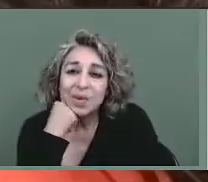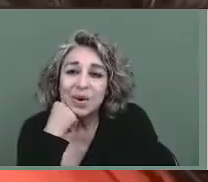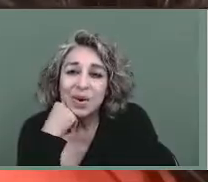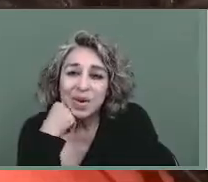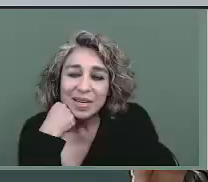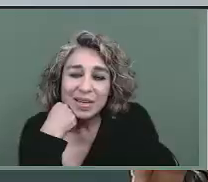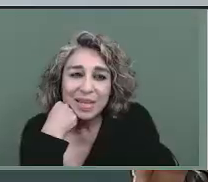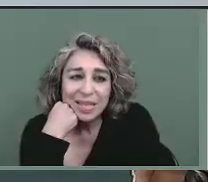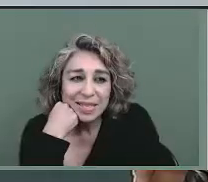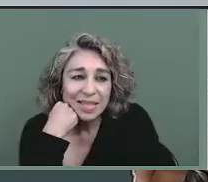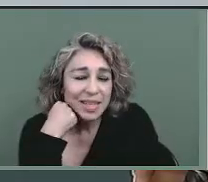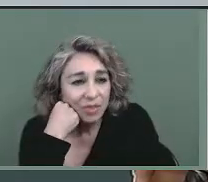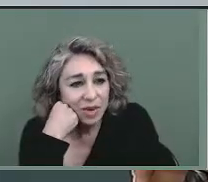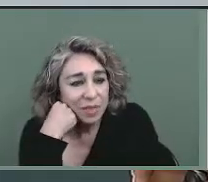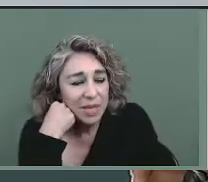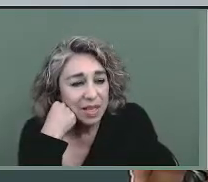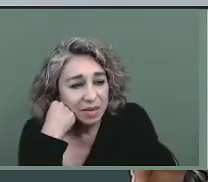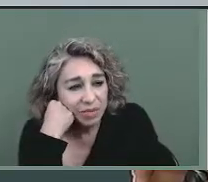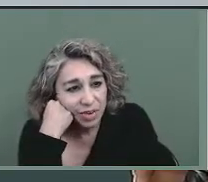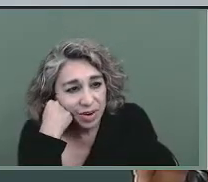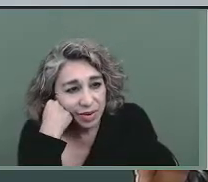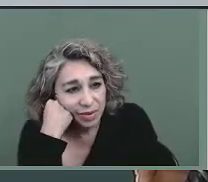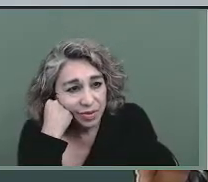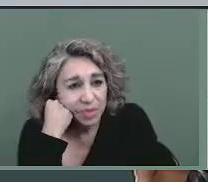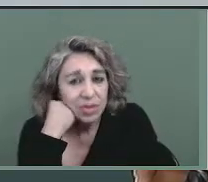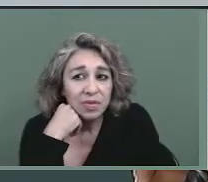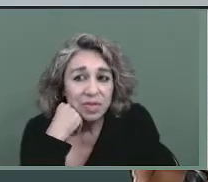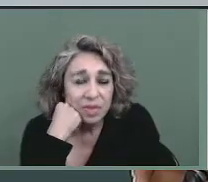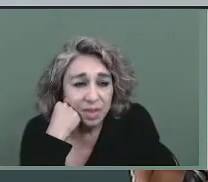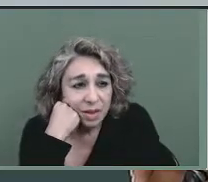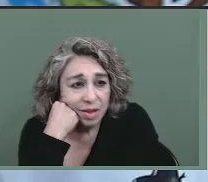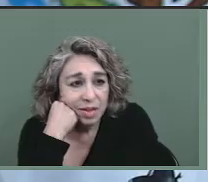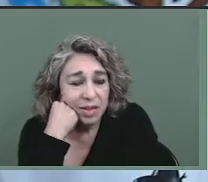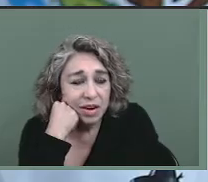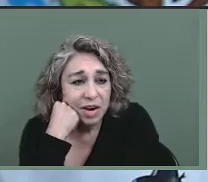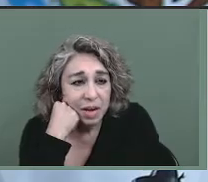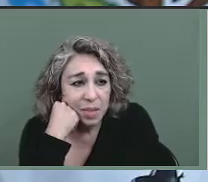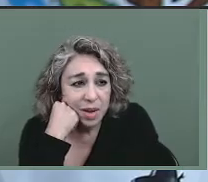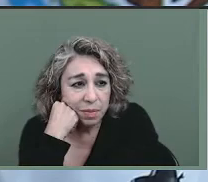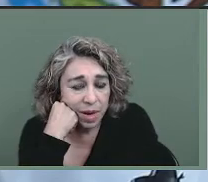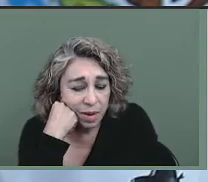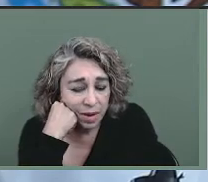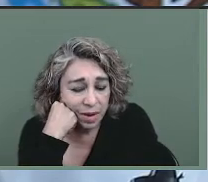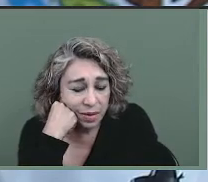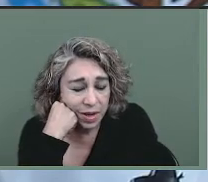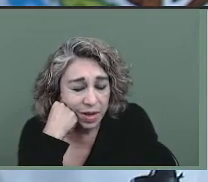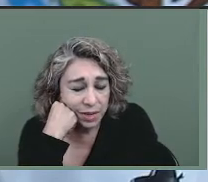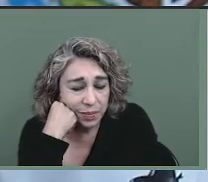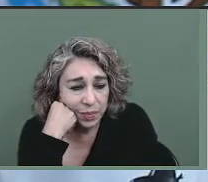And we're going to destine the 40 million for there not be